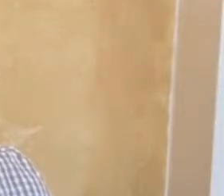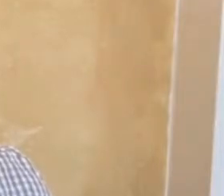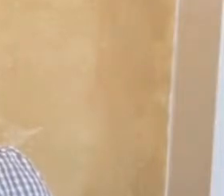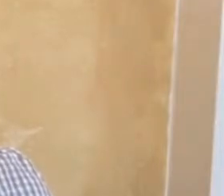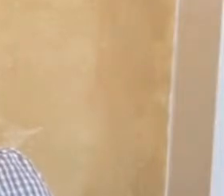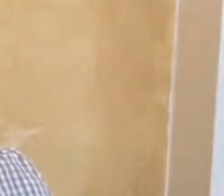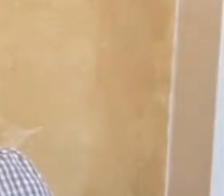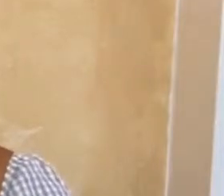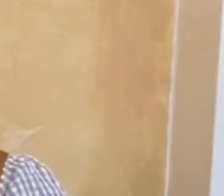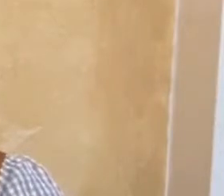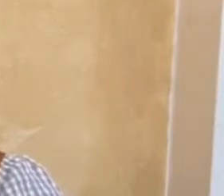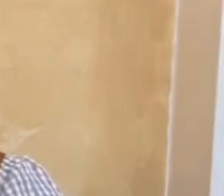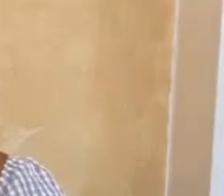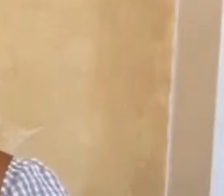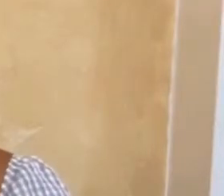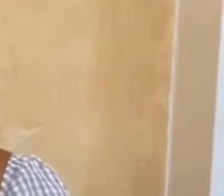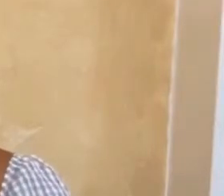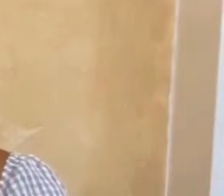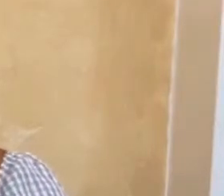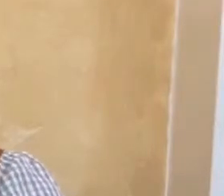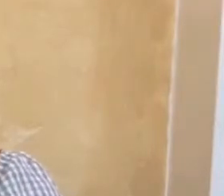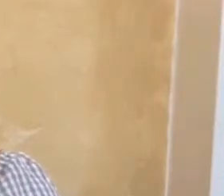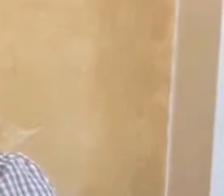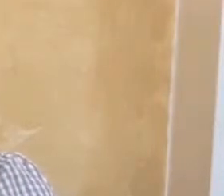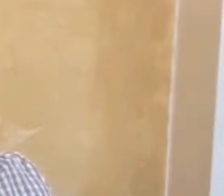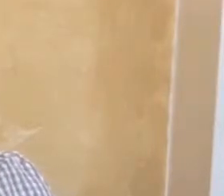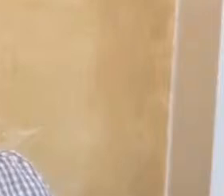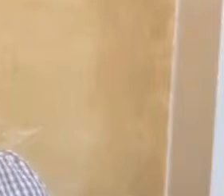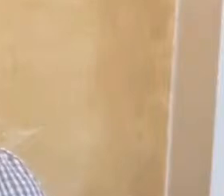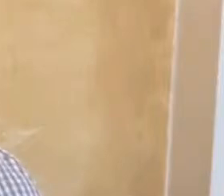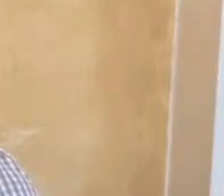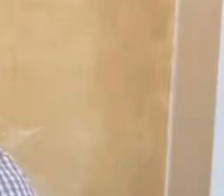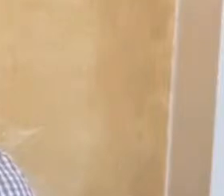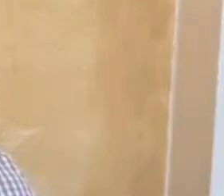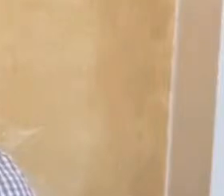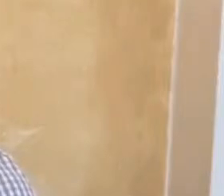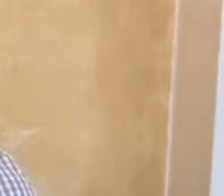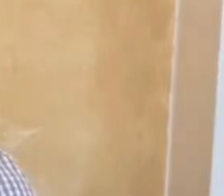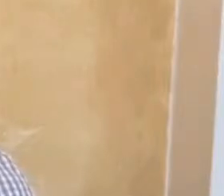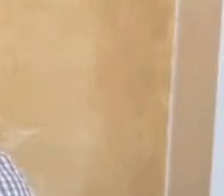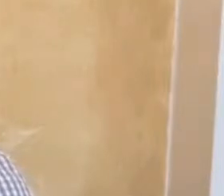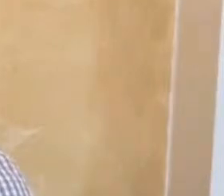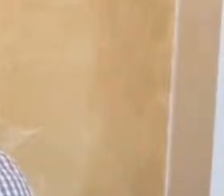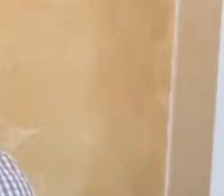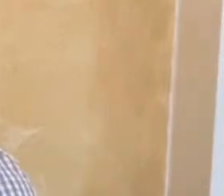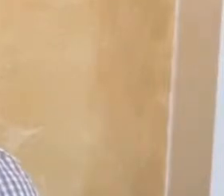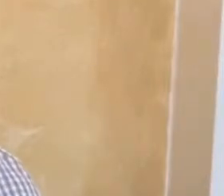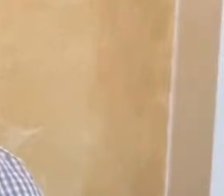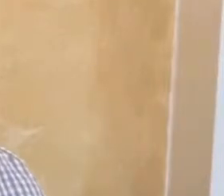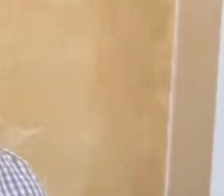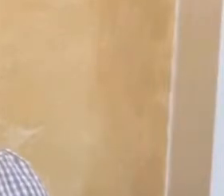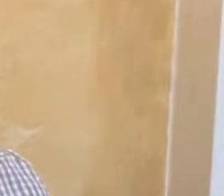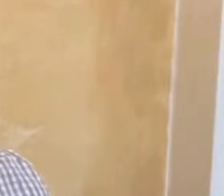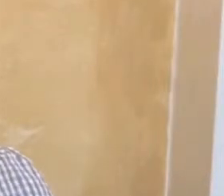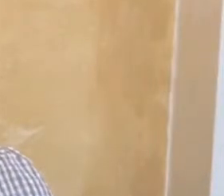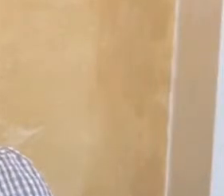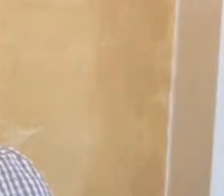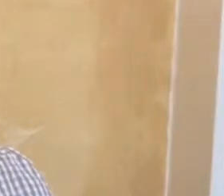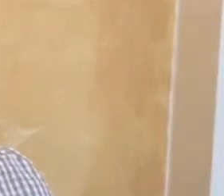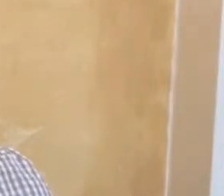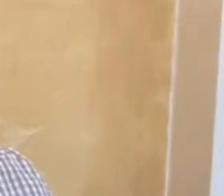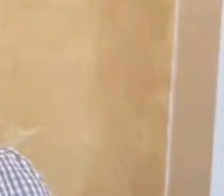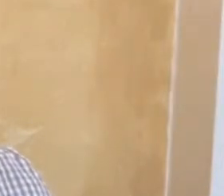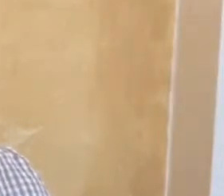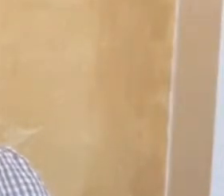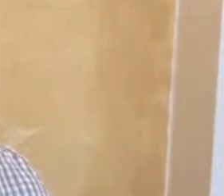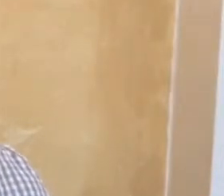real love looks like. Everywhere I go, I find him, and I find him more